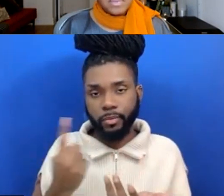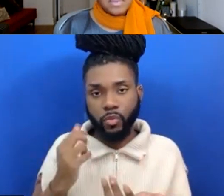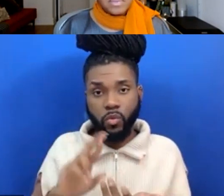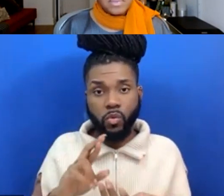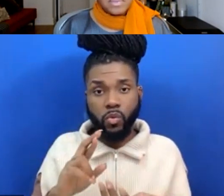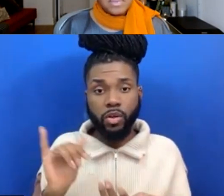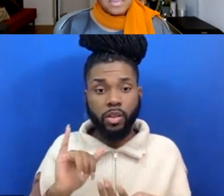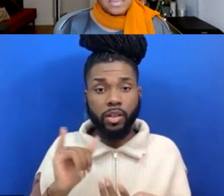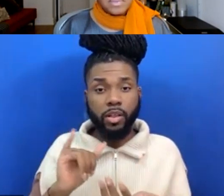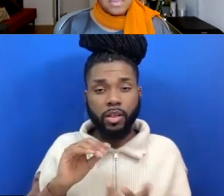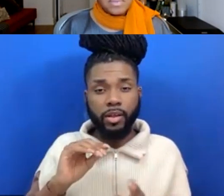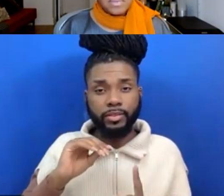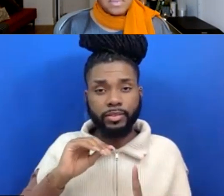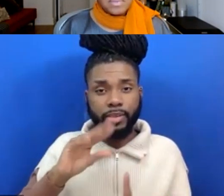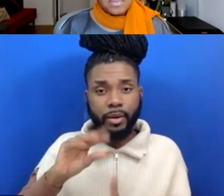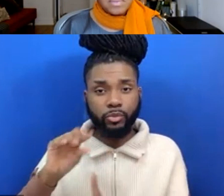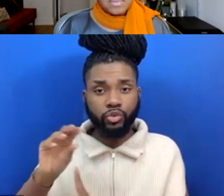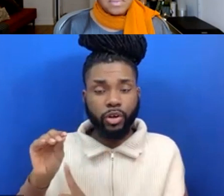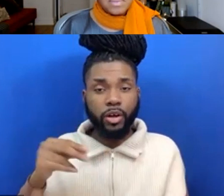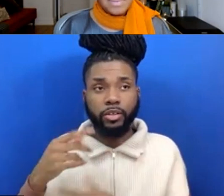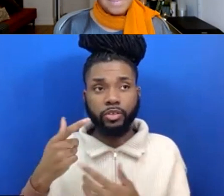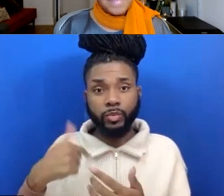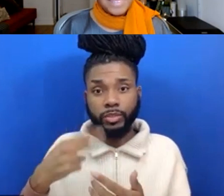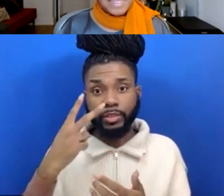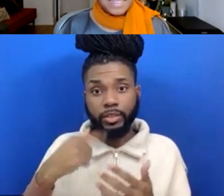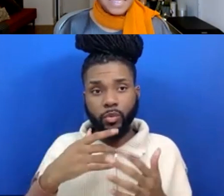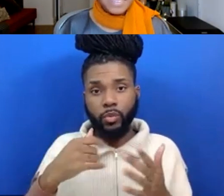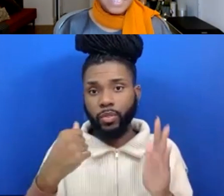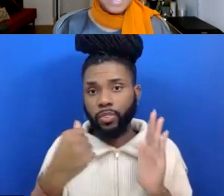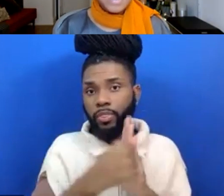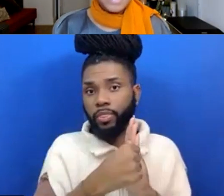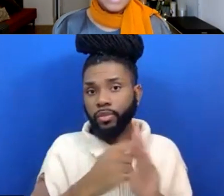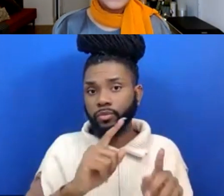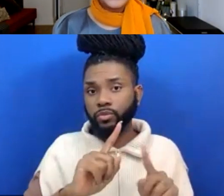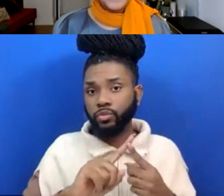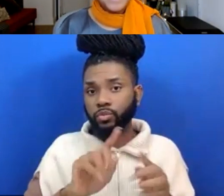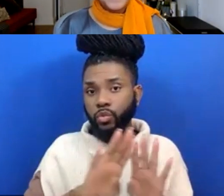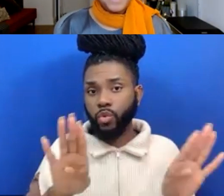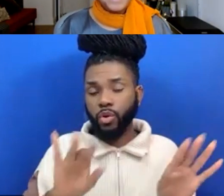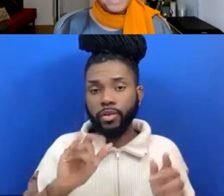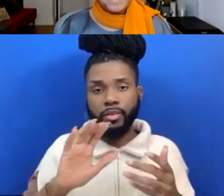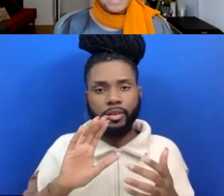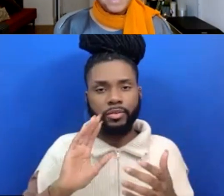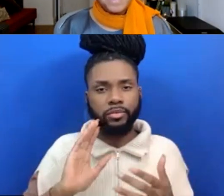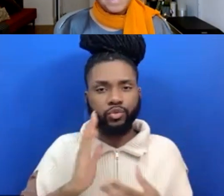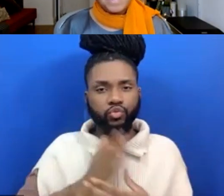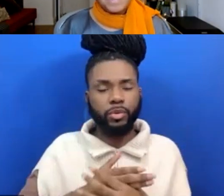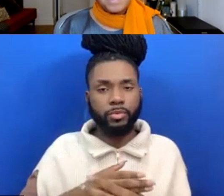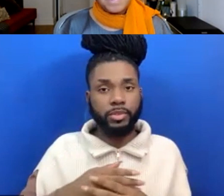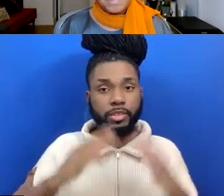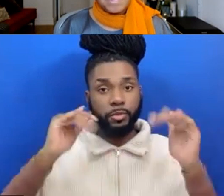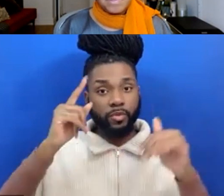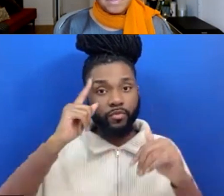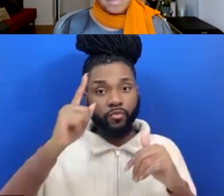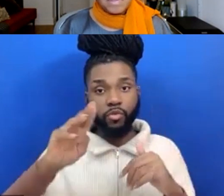almost snapshots like taped to a wall, you know, like disruptions of the expectations of masterfulness that then kind